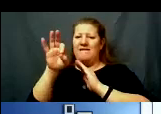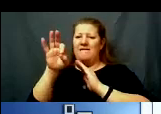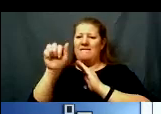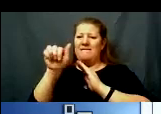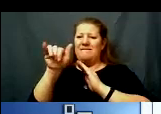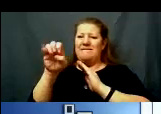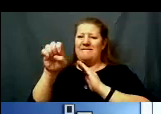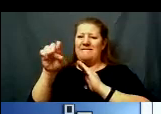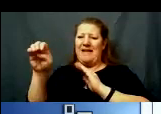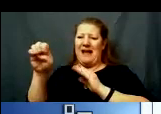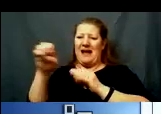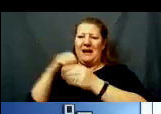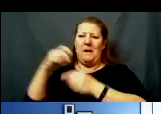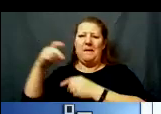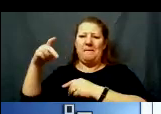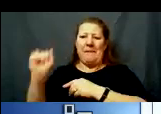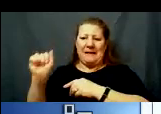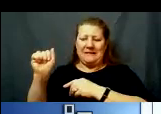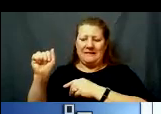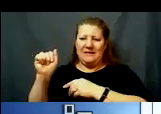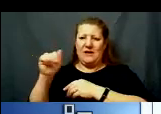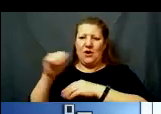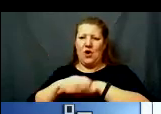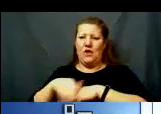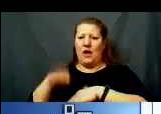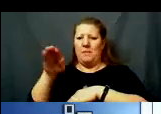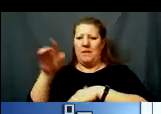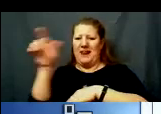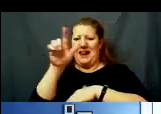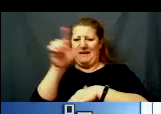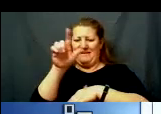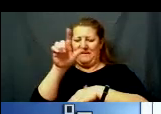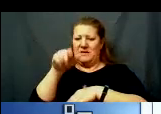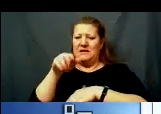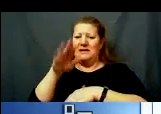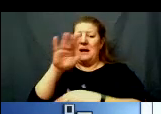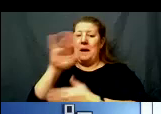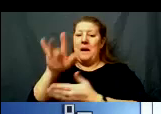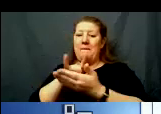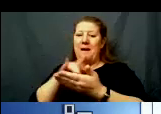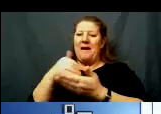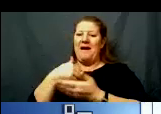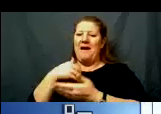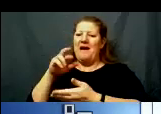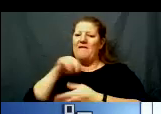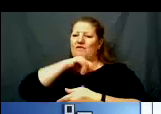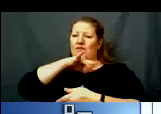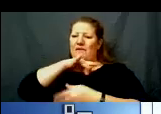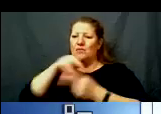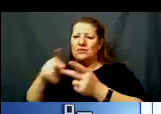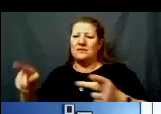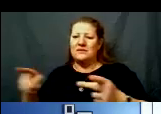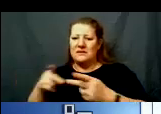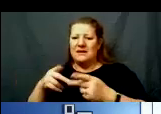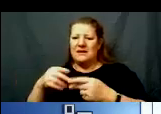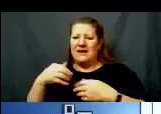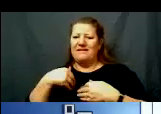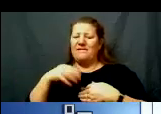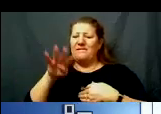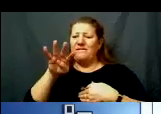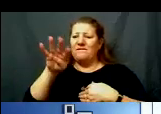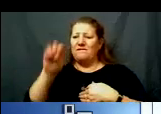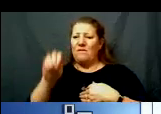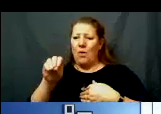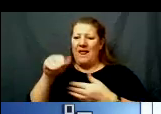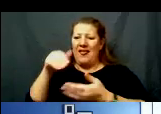of Pennsylvania. There on the left, in the middle, we have a refuse site that contains some 40,000